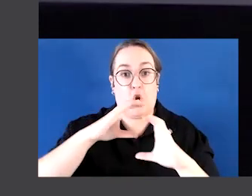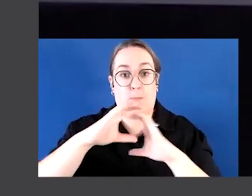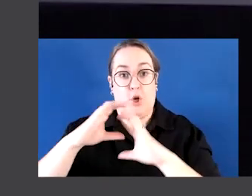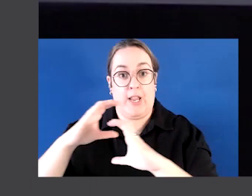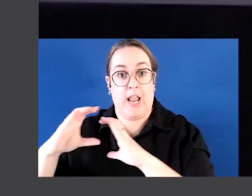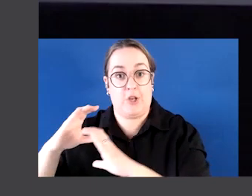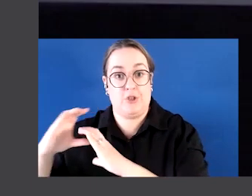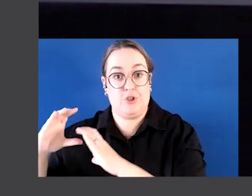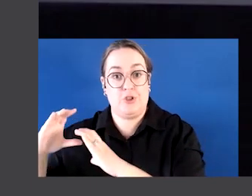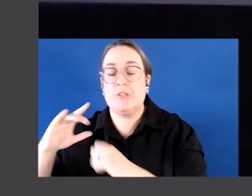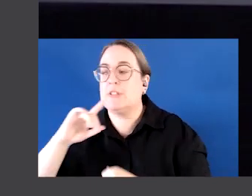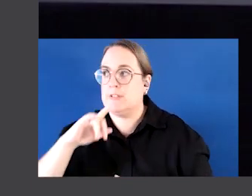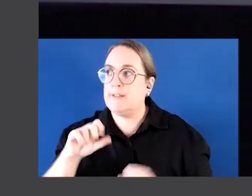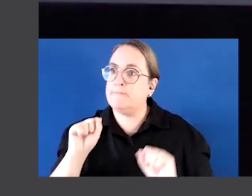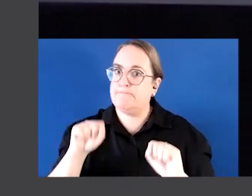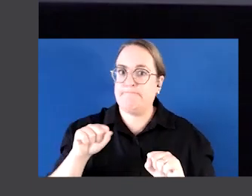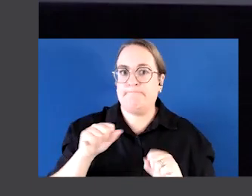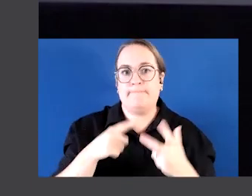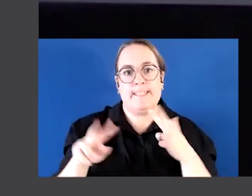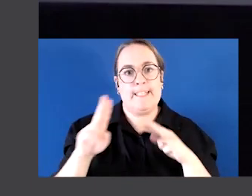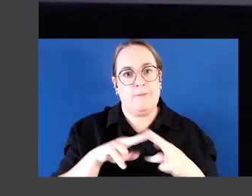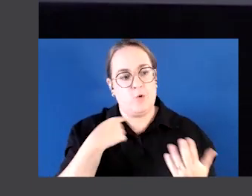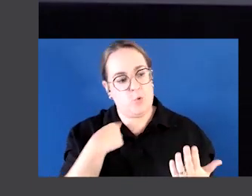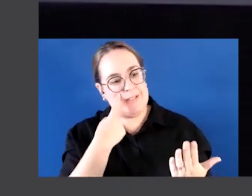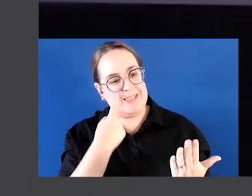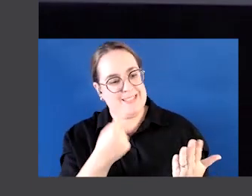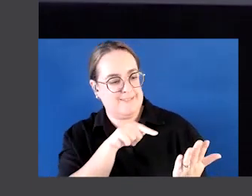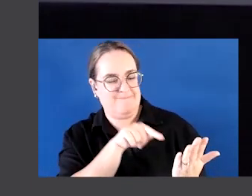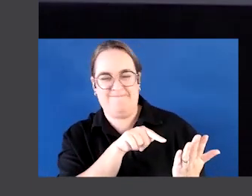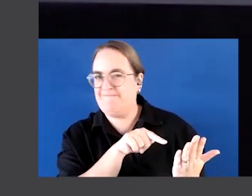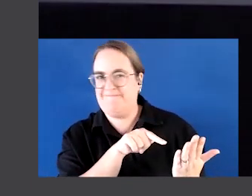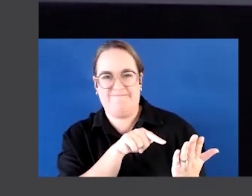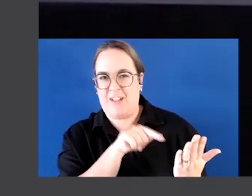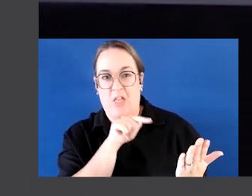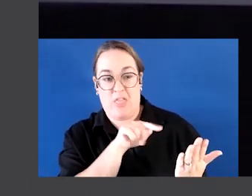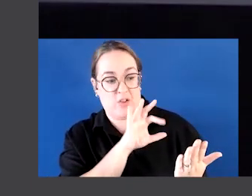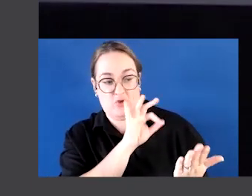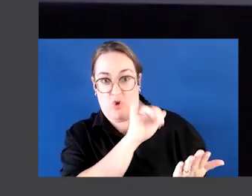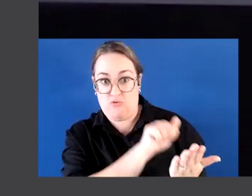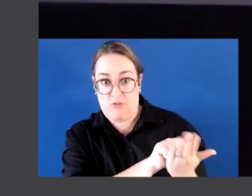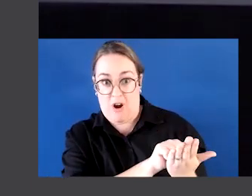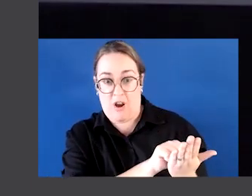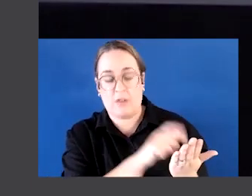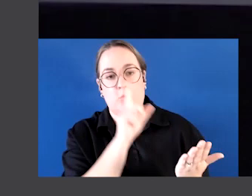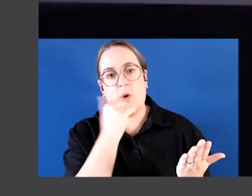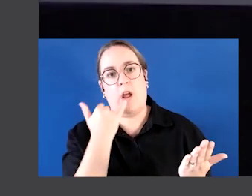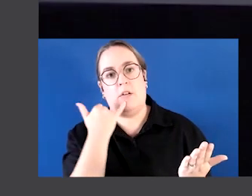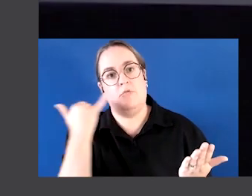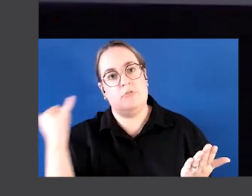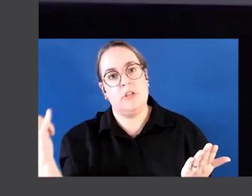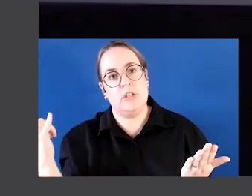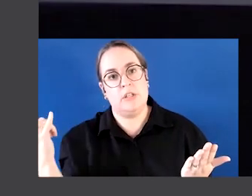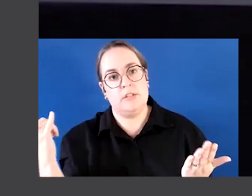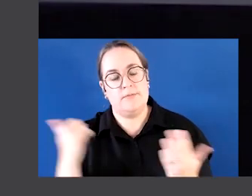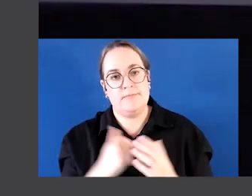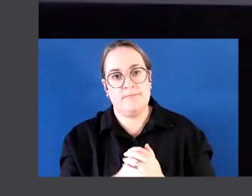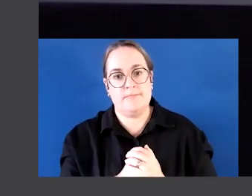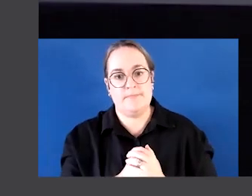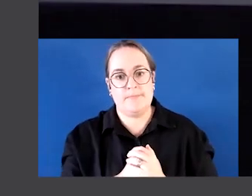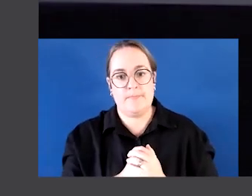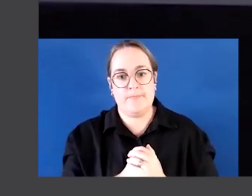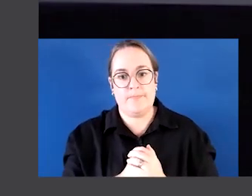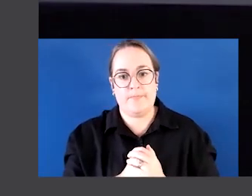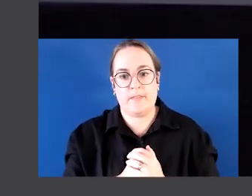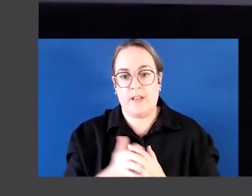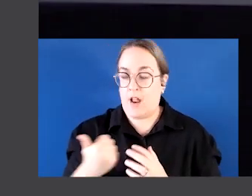site-based communications as well, to make sure there's a really broad understanding across the delivery of our projects that this is an avenue which is